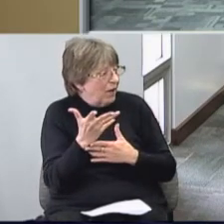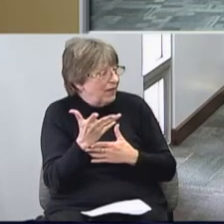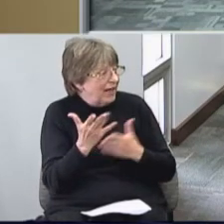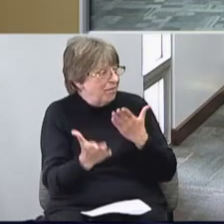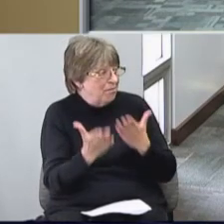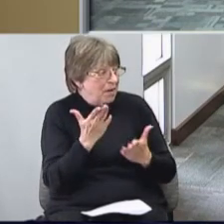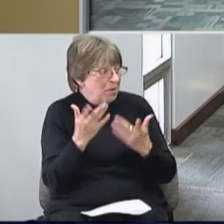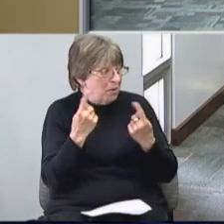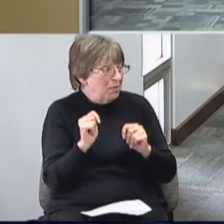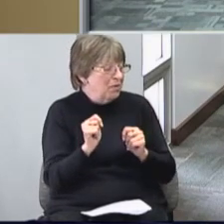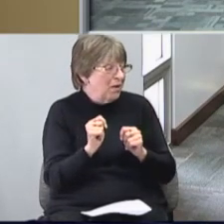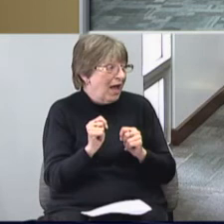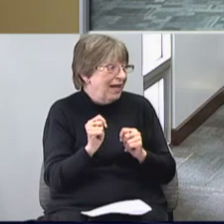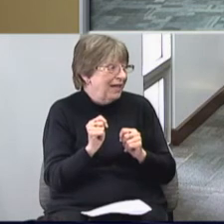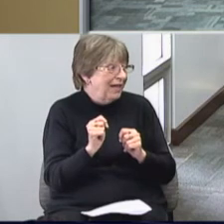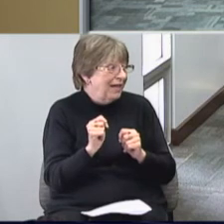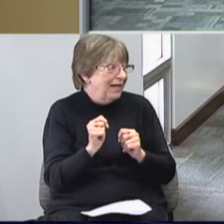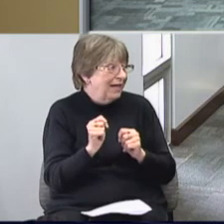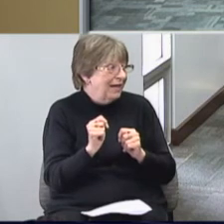do is